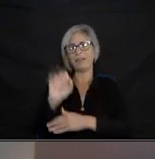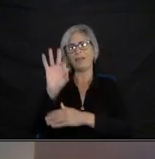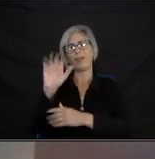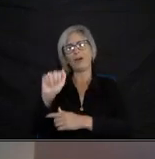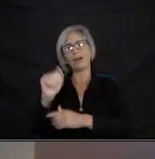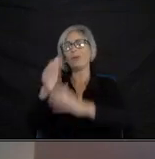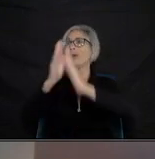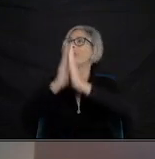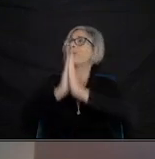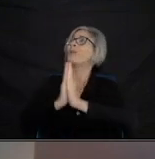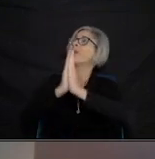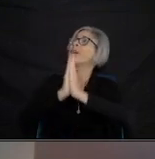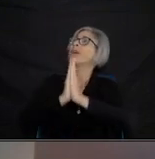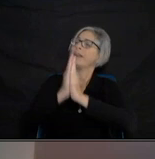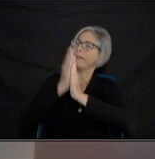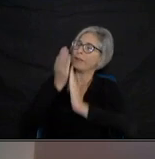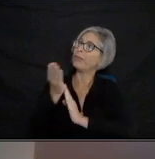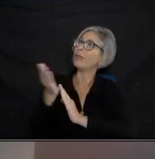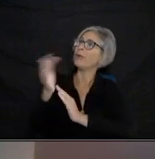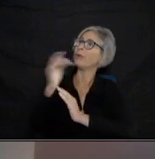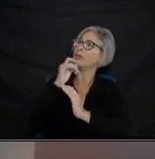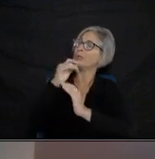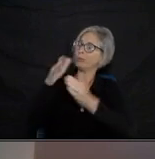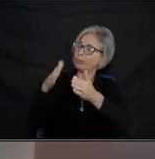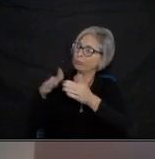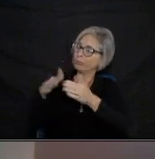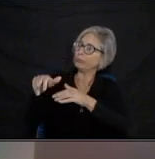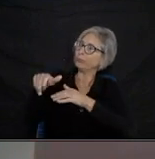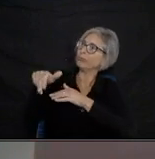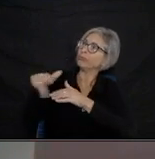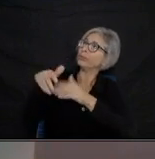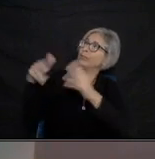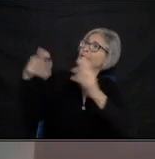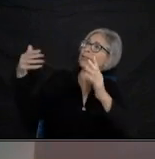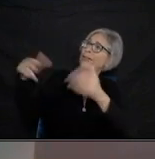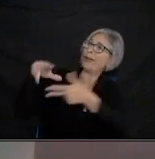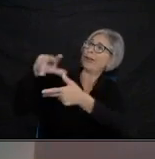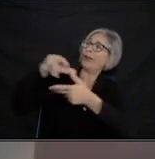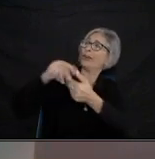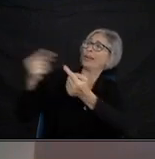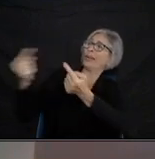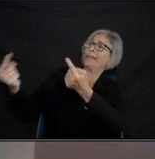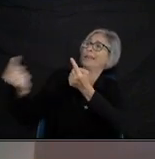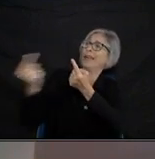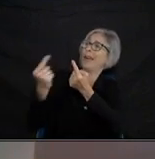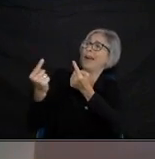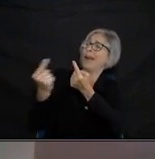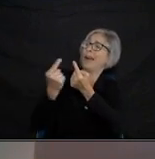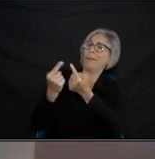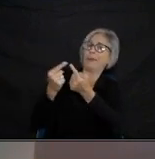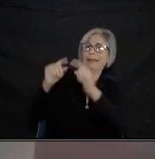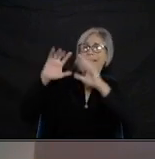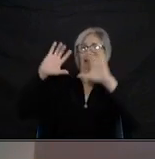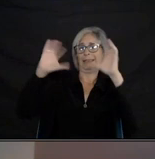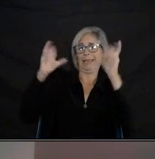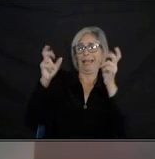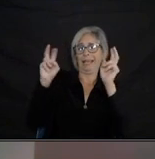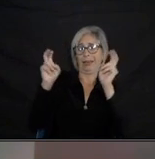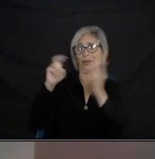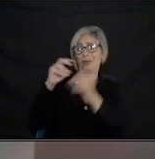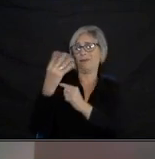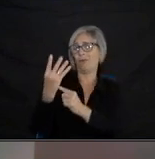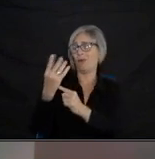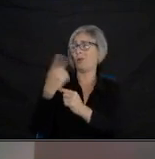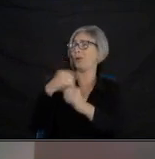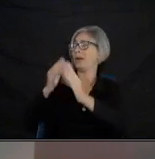pray for those who may be in the path of the hurricane at Category 4. We pray for